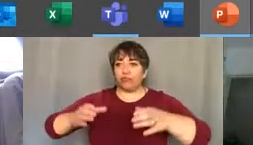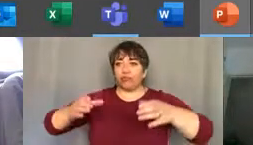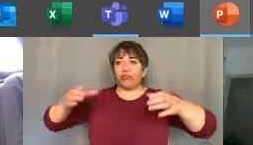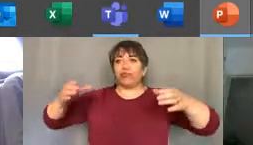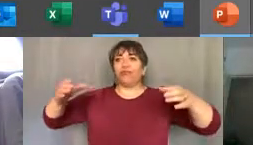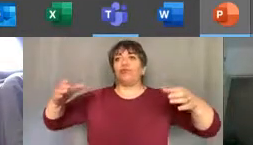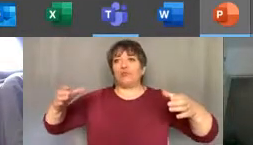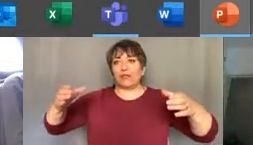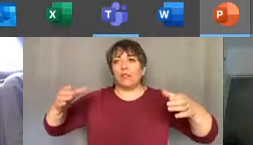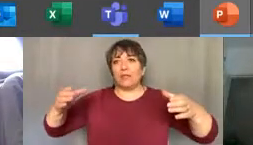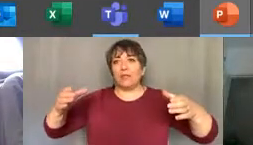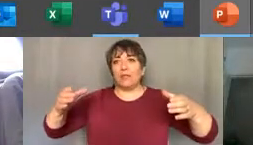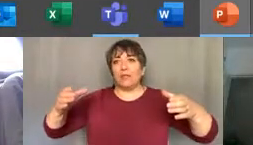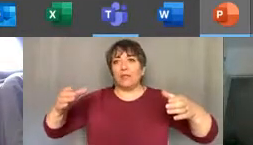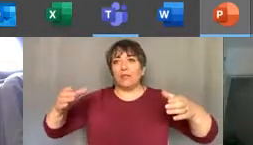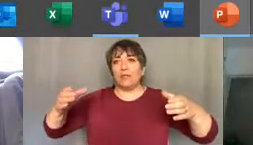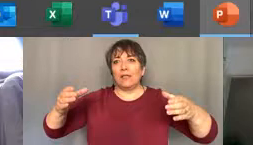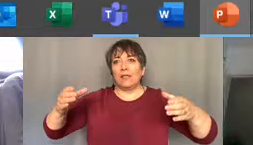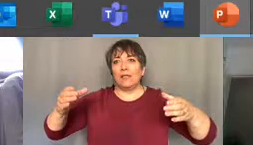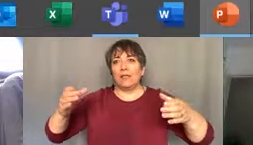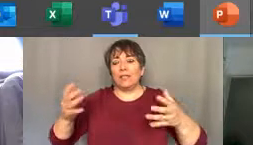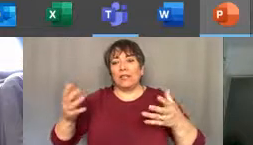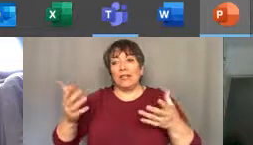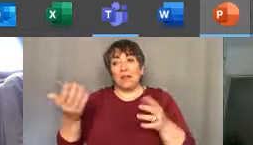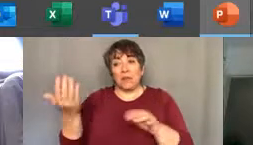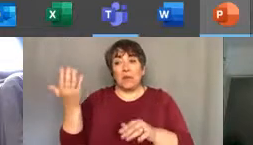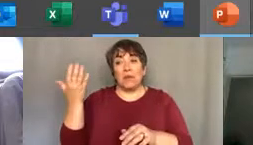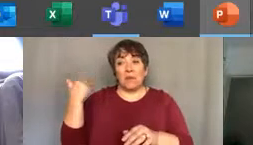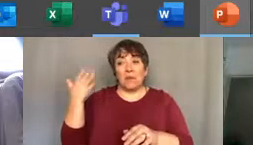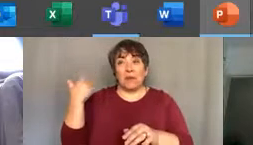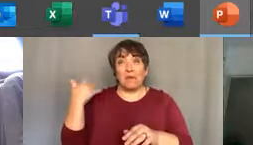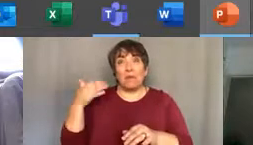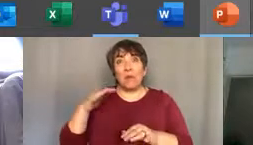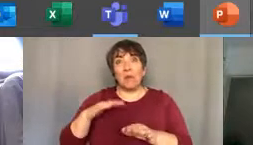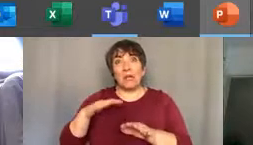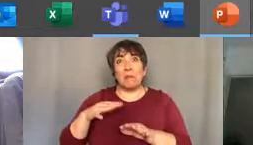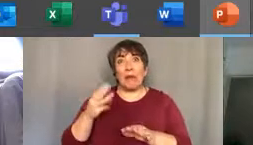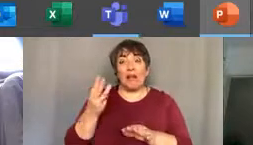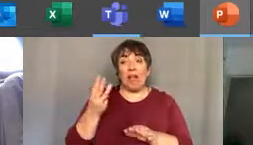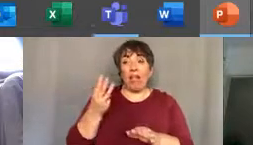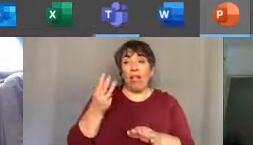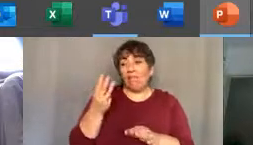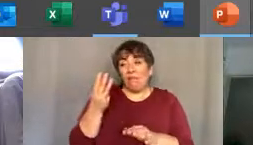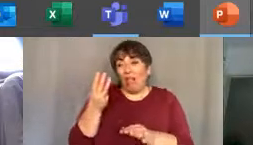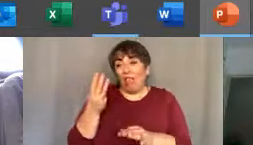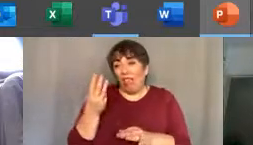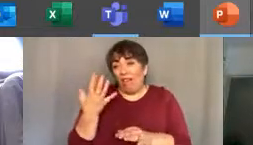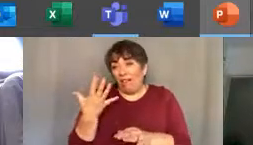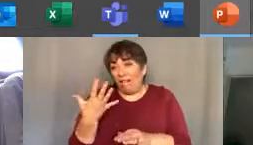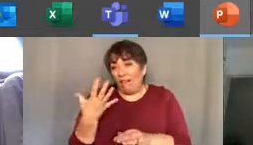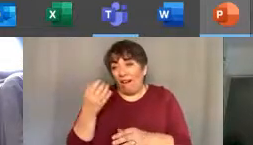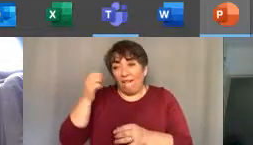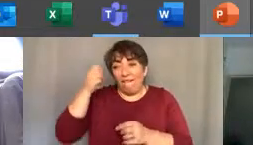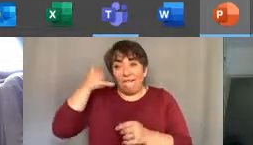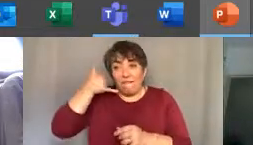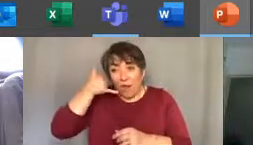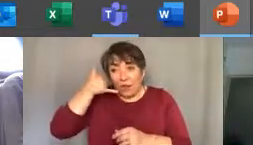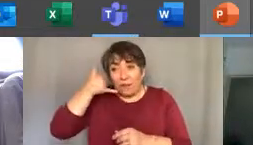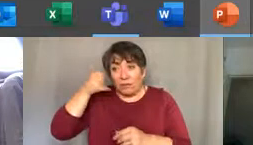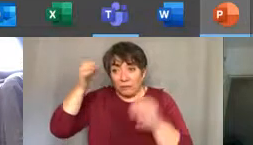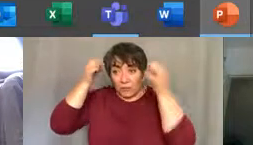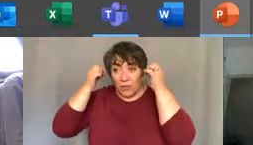were round about between 35 and 40 dedicated call handlers to where we are now. And the entire team is